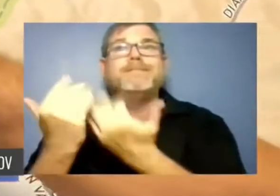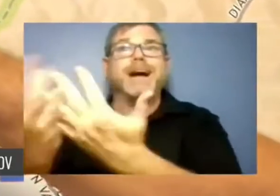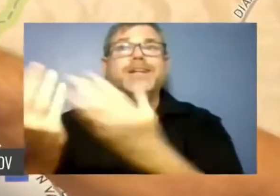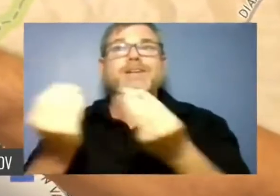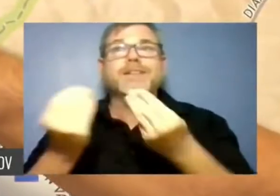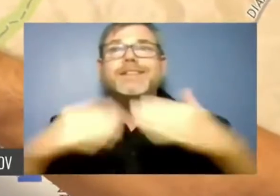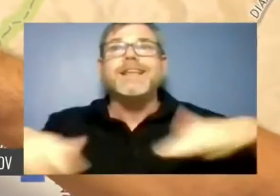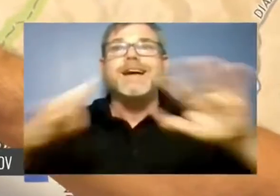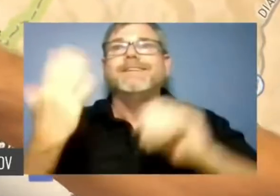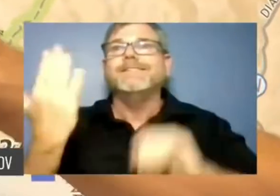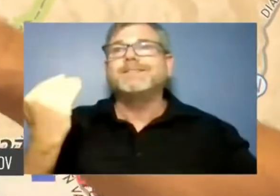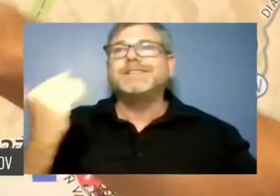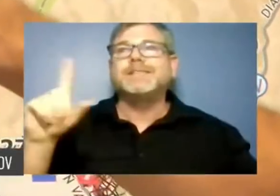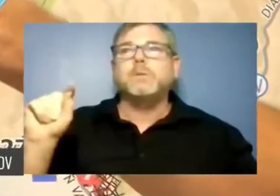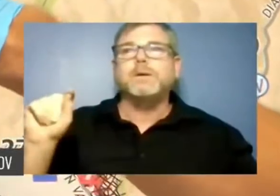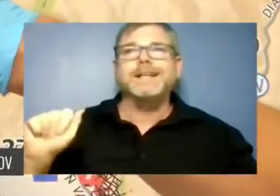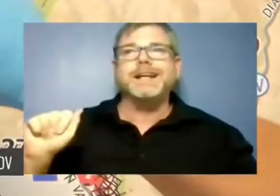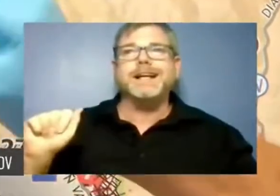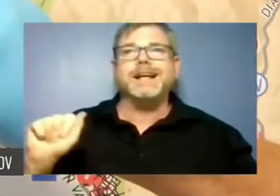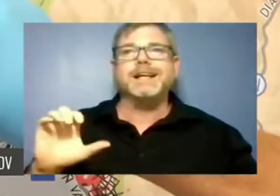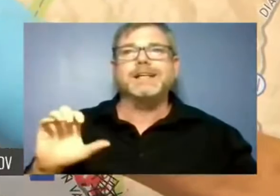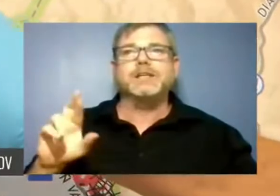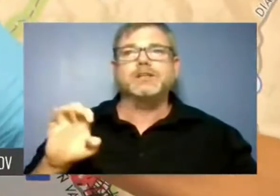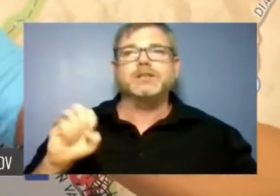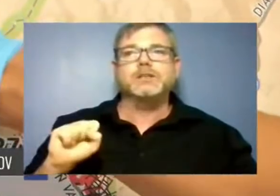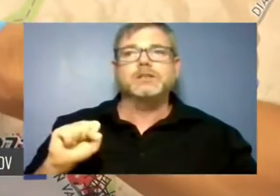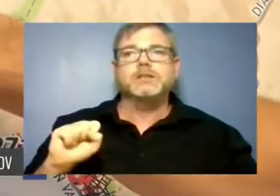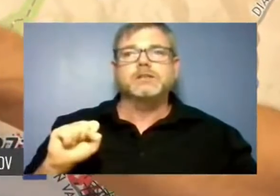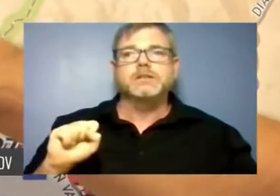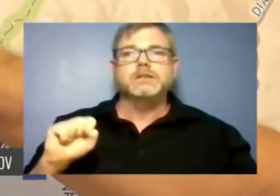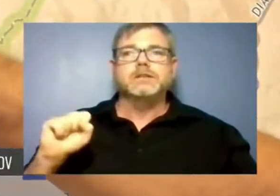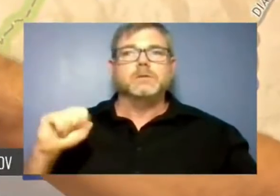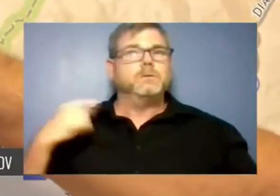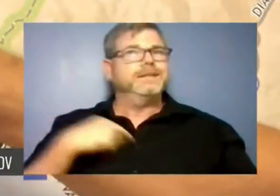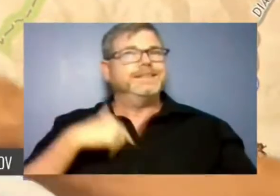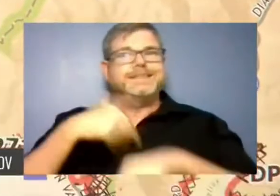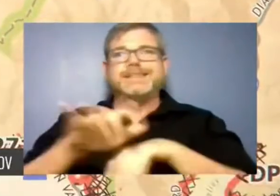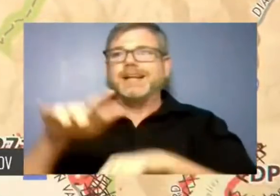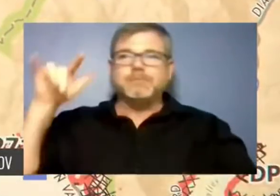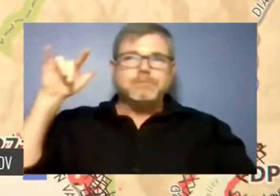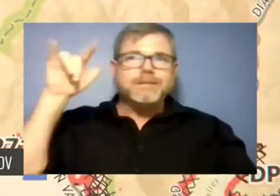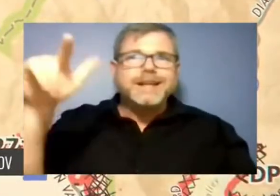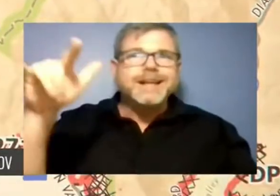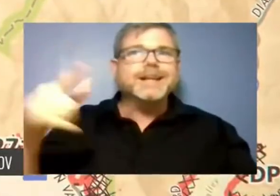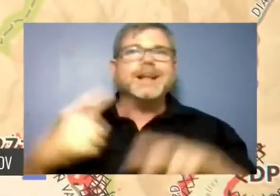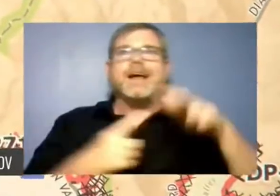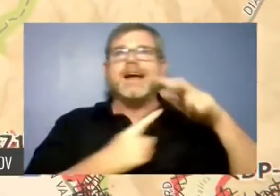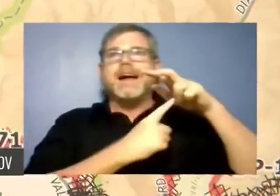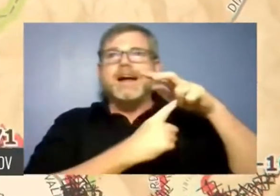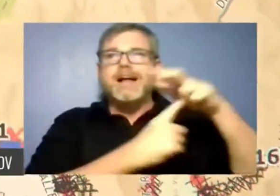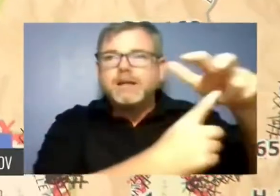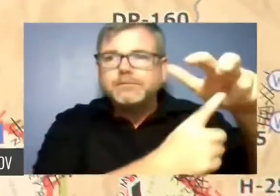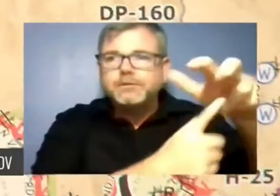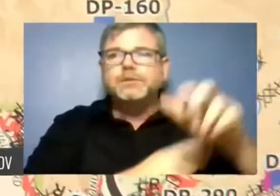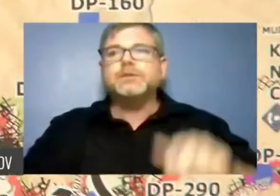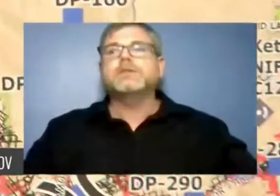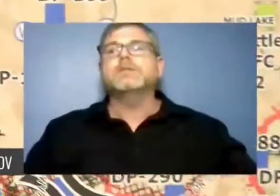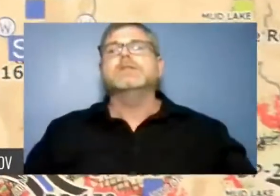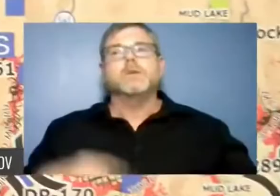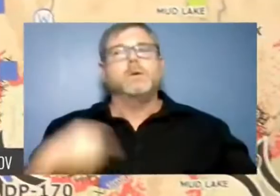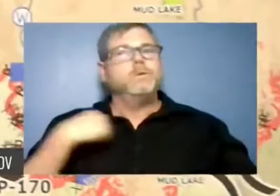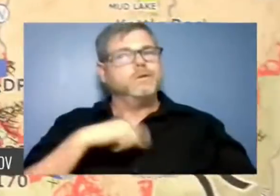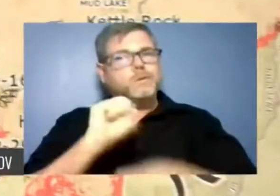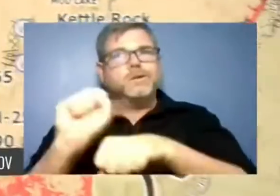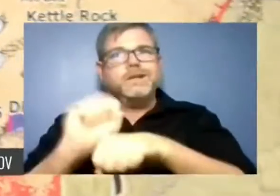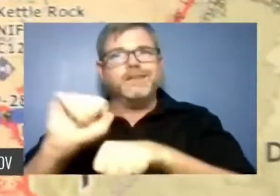helicopters, and we went direct with crews from both the east and the west zone, and they're still working on it tonight. That is an overall operational update